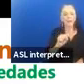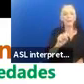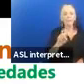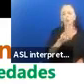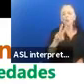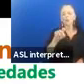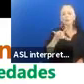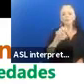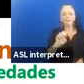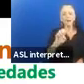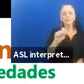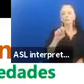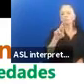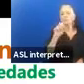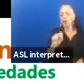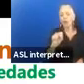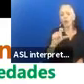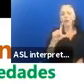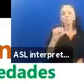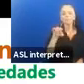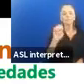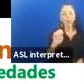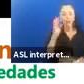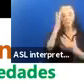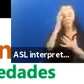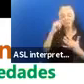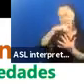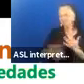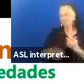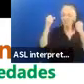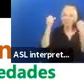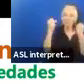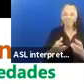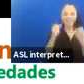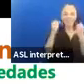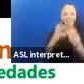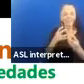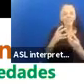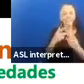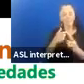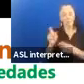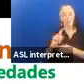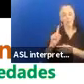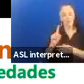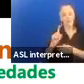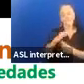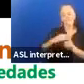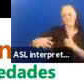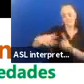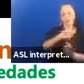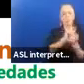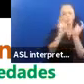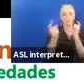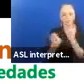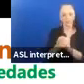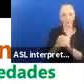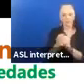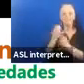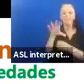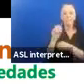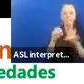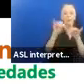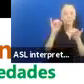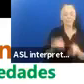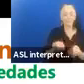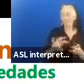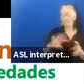Lyme disease, and hundreds more have their roots in environmental changes and ecosystems disturbances. At least